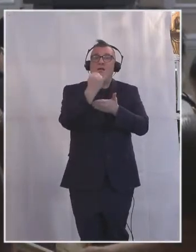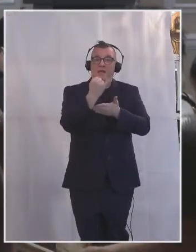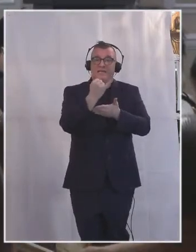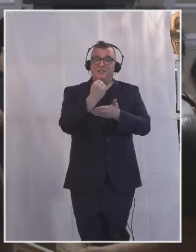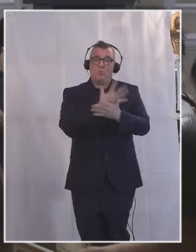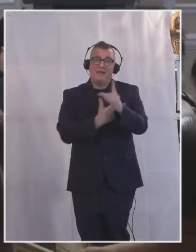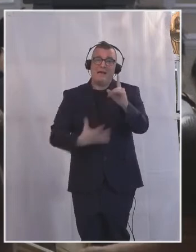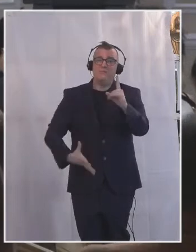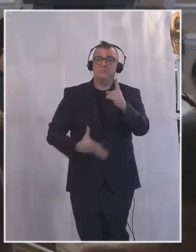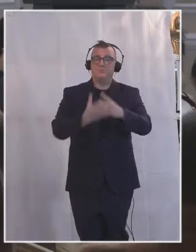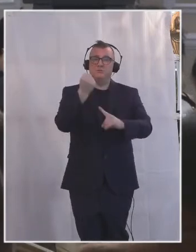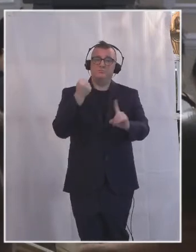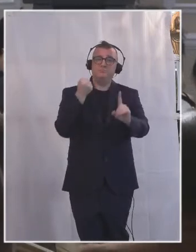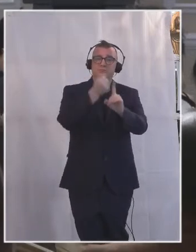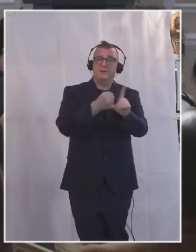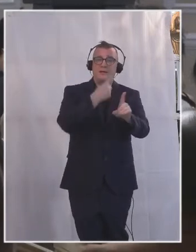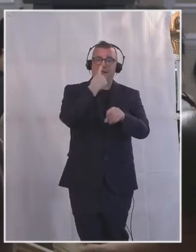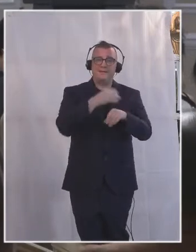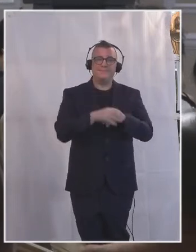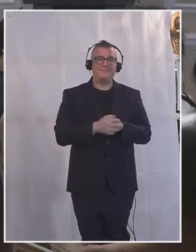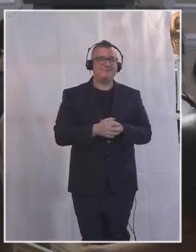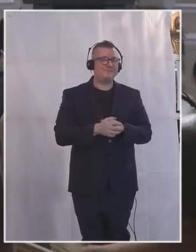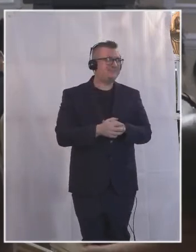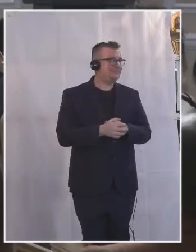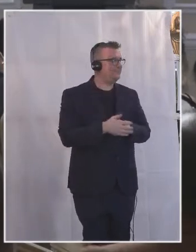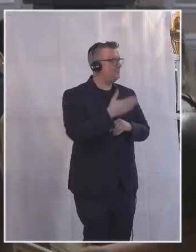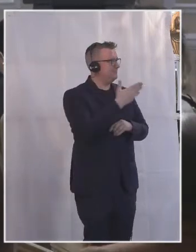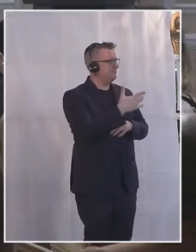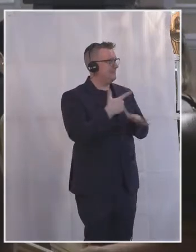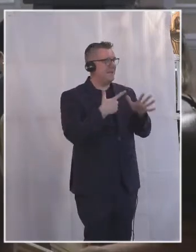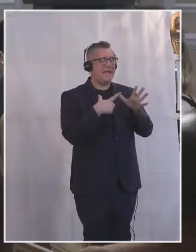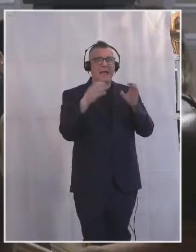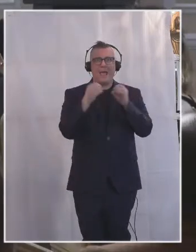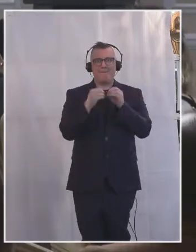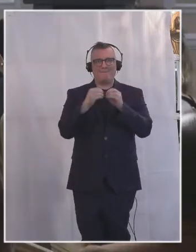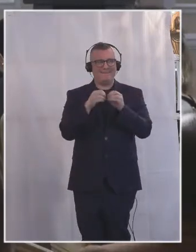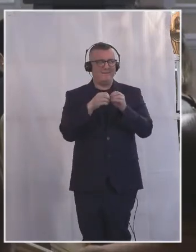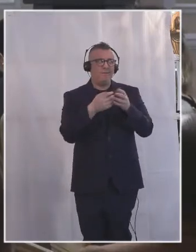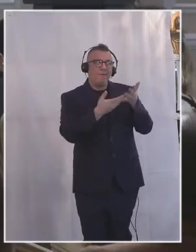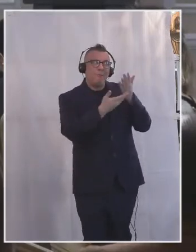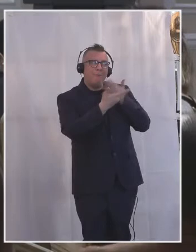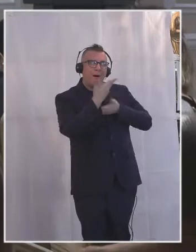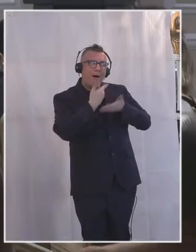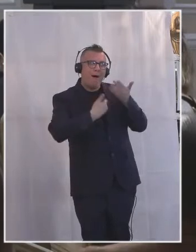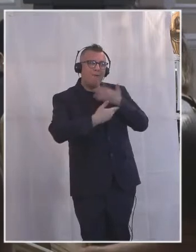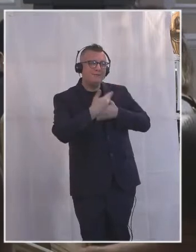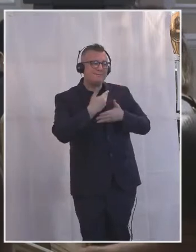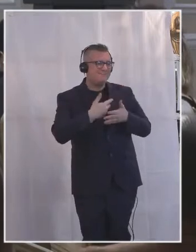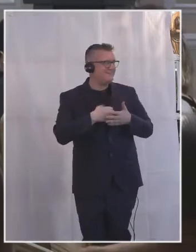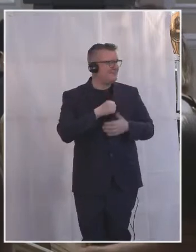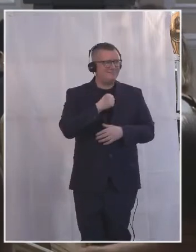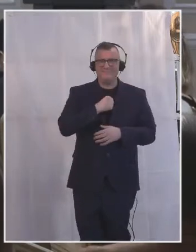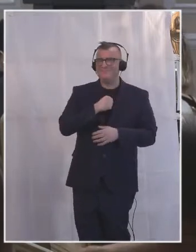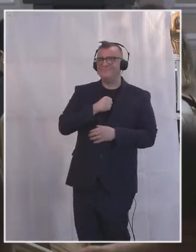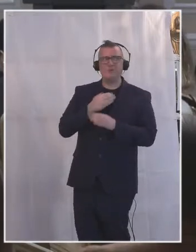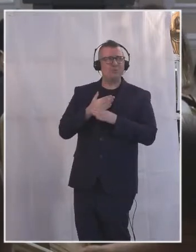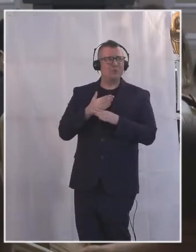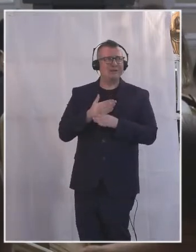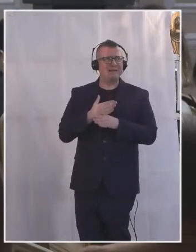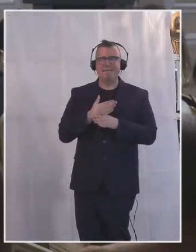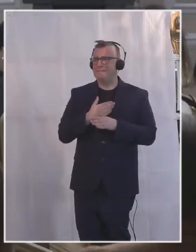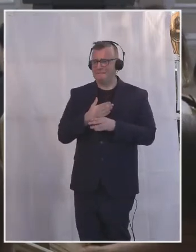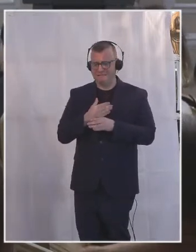And Abby, we're going to pull you out of your shell. Thank you. Is it working? Nope. Okay, back to the